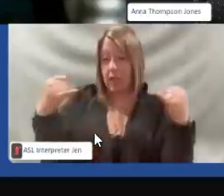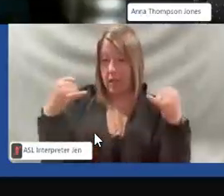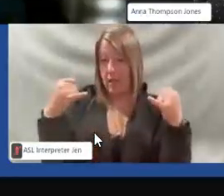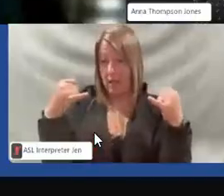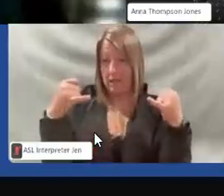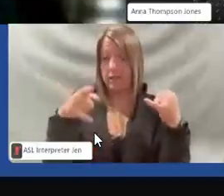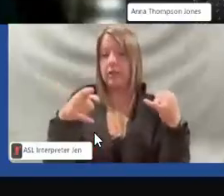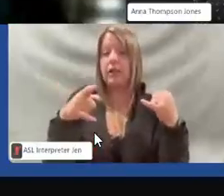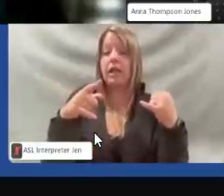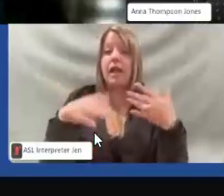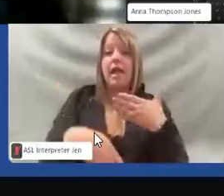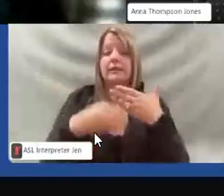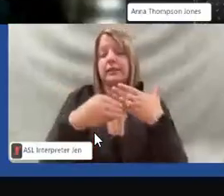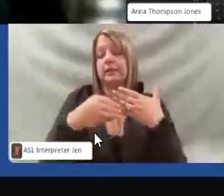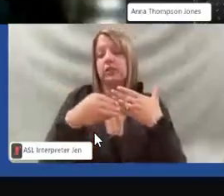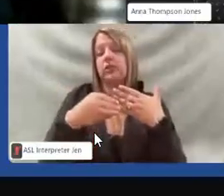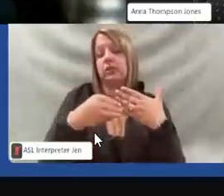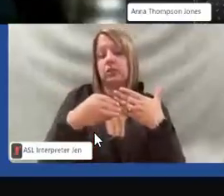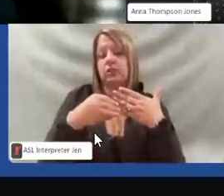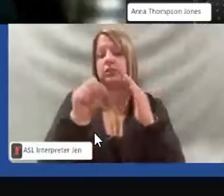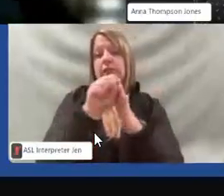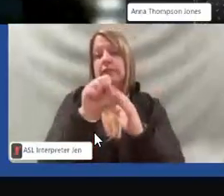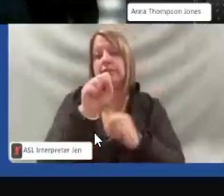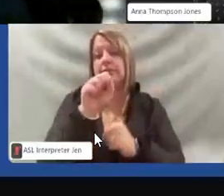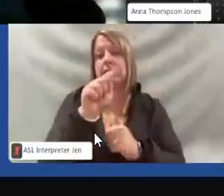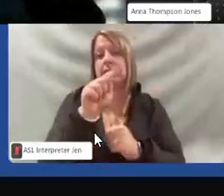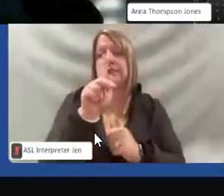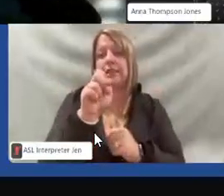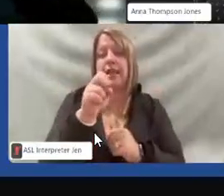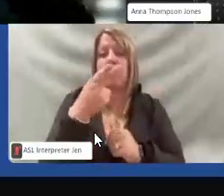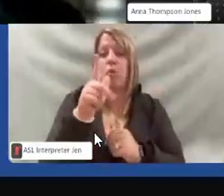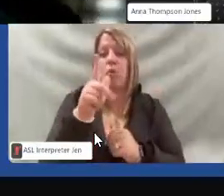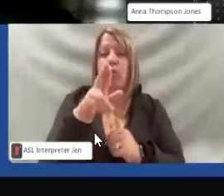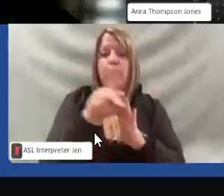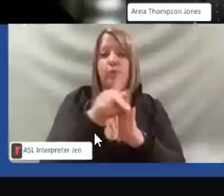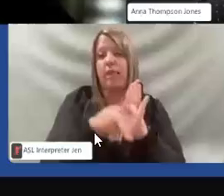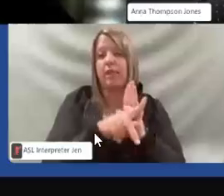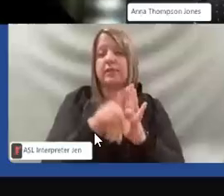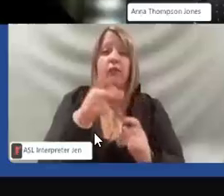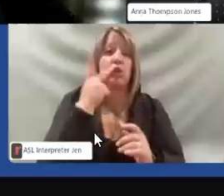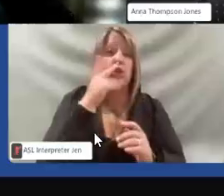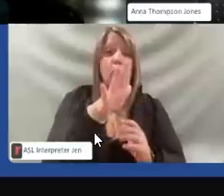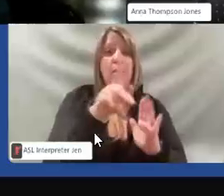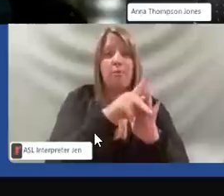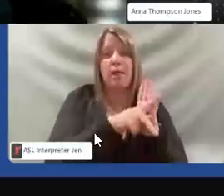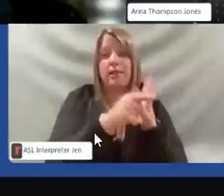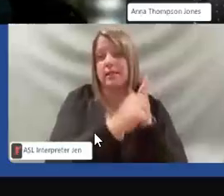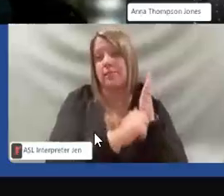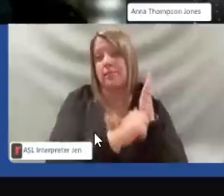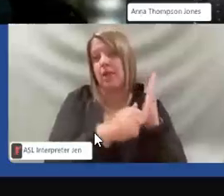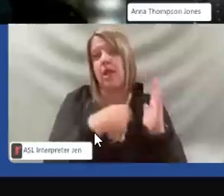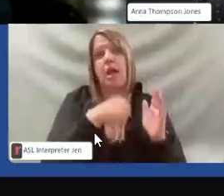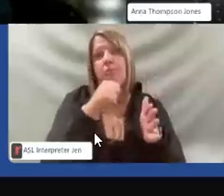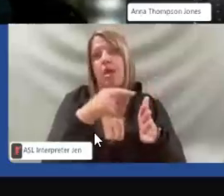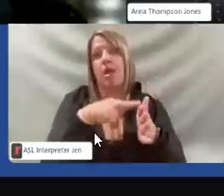the addition of the stakeholder input policy. And if you're looking at your policy manual, I won't read